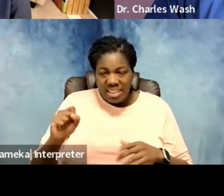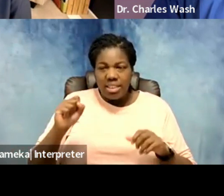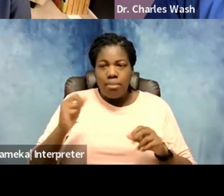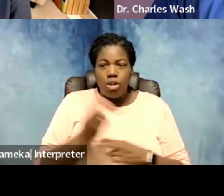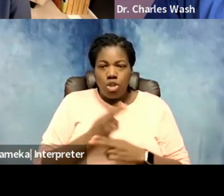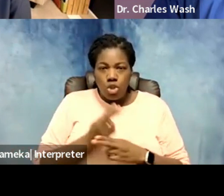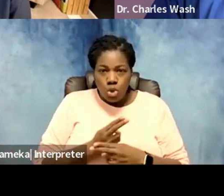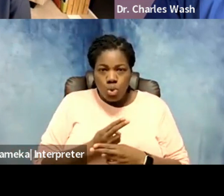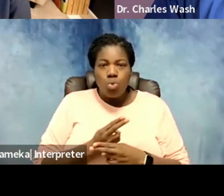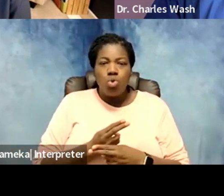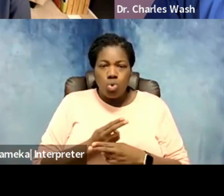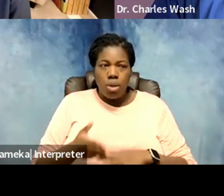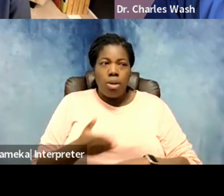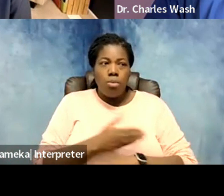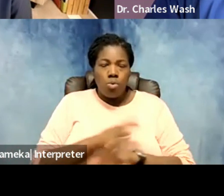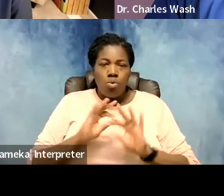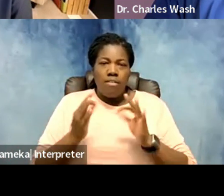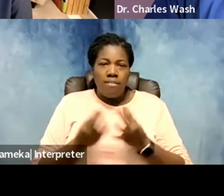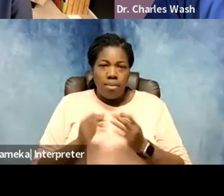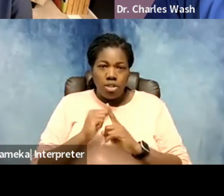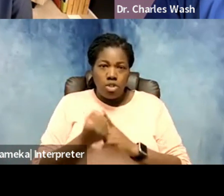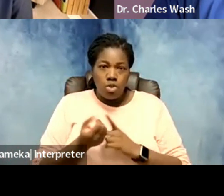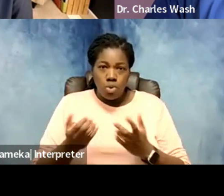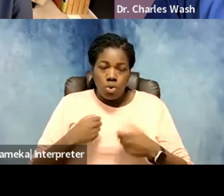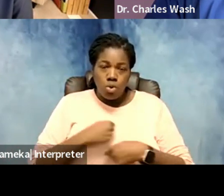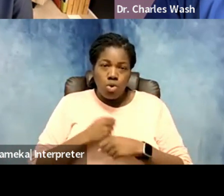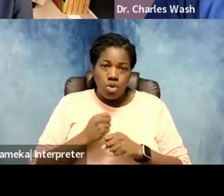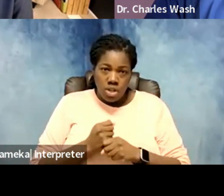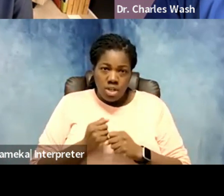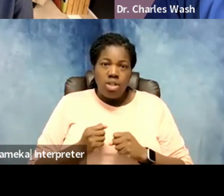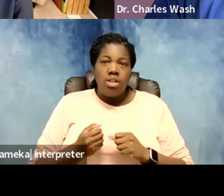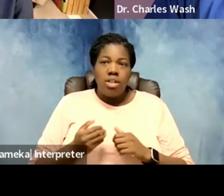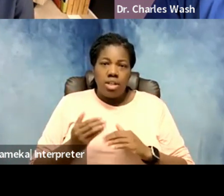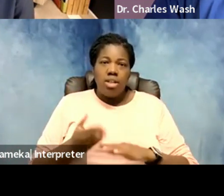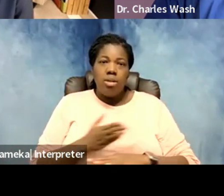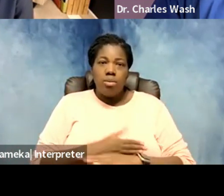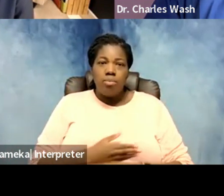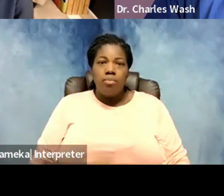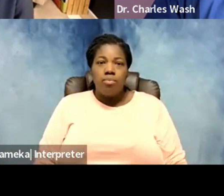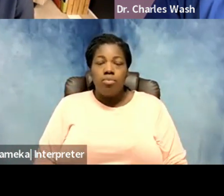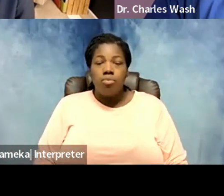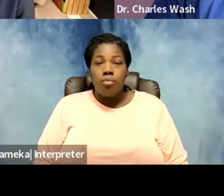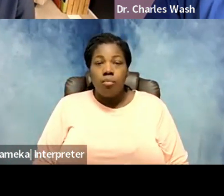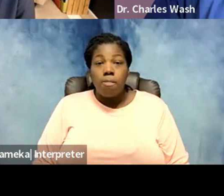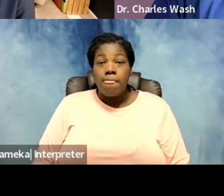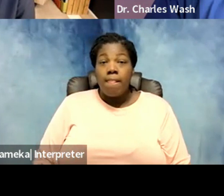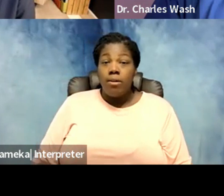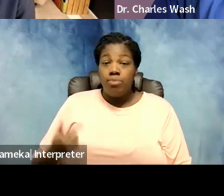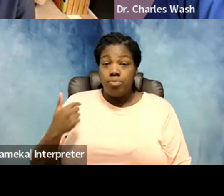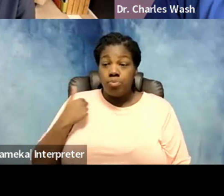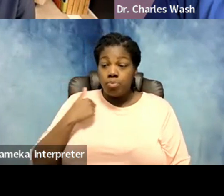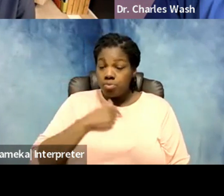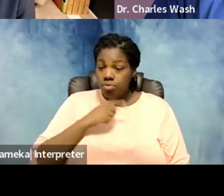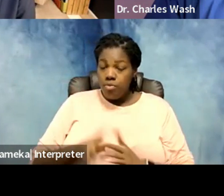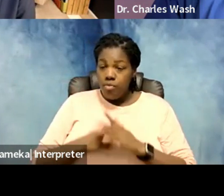dynamics that you're trying to help create and build and strengthen? Absolutely. So initially, when we started